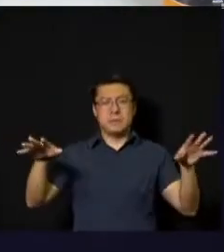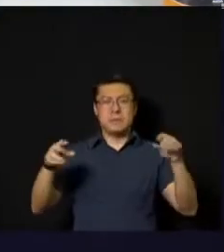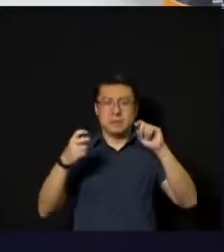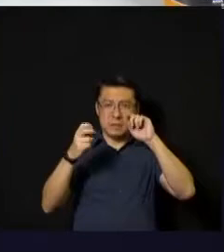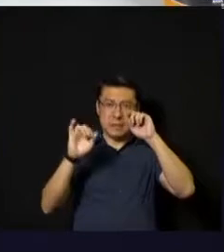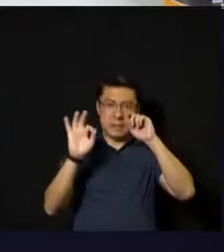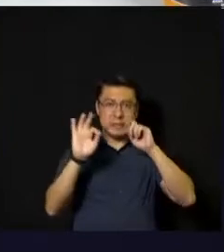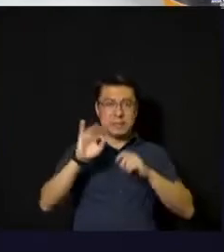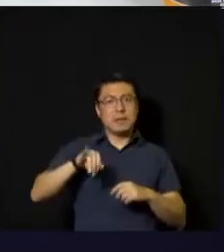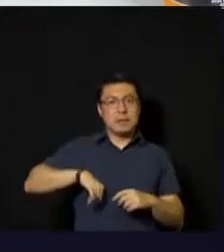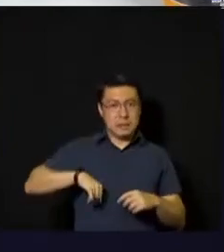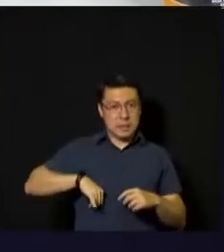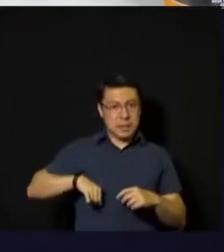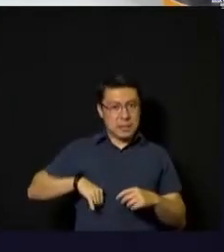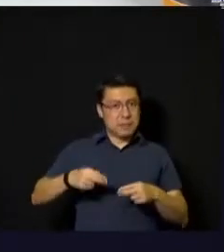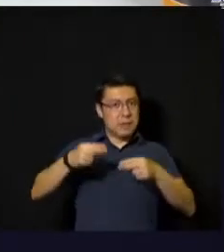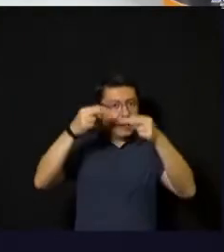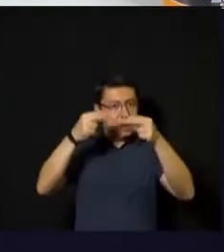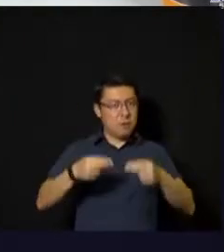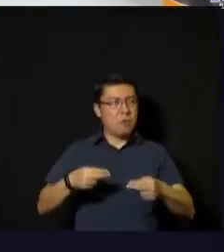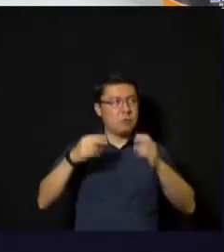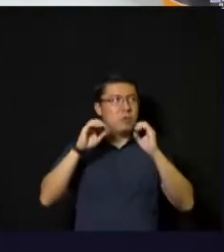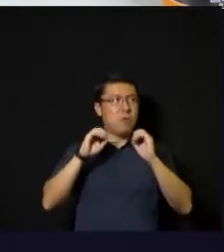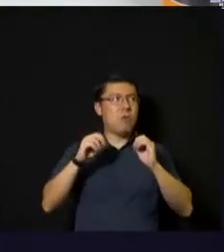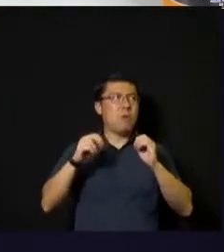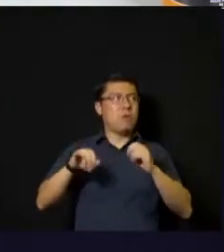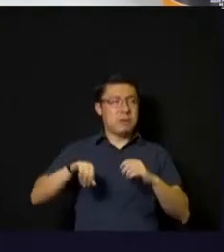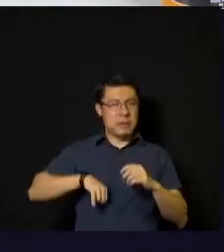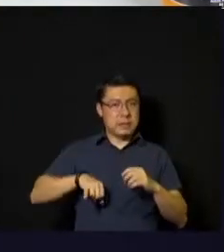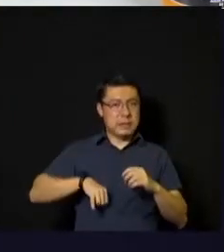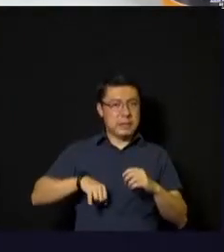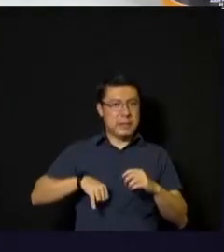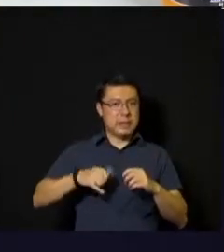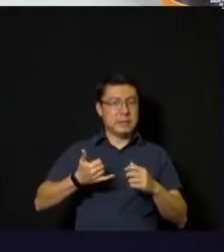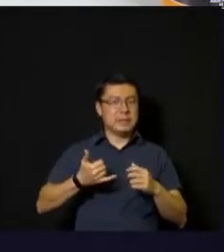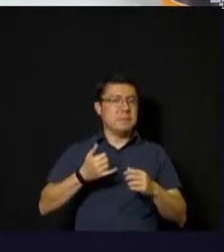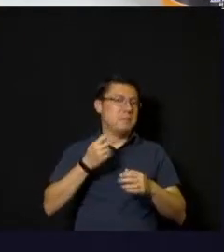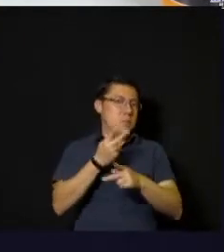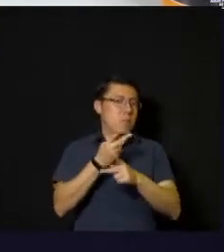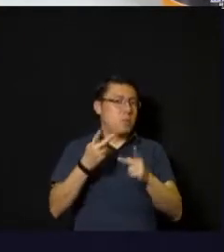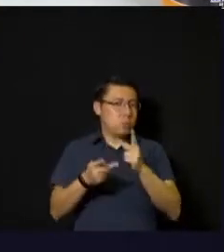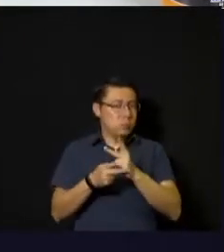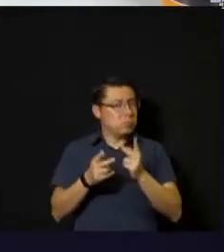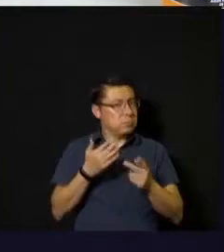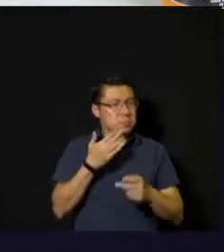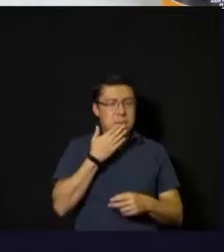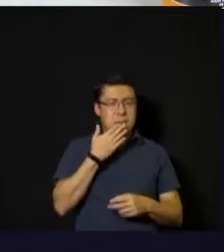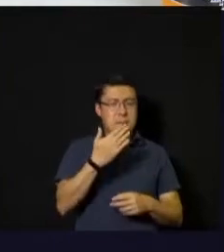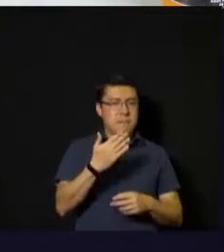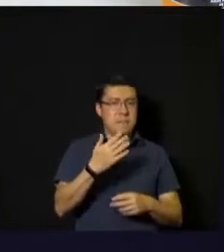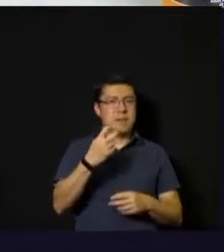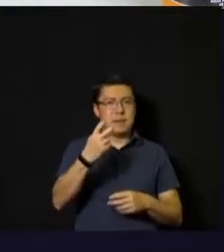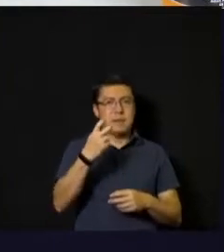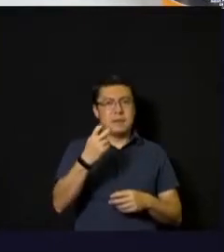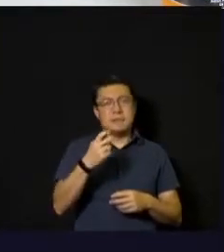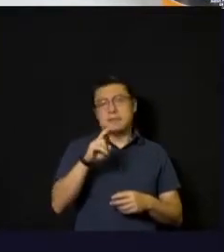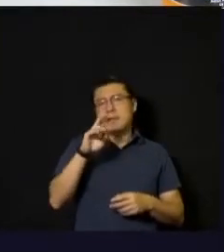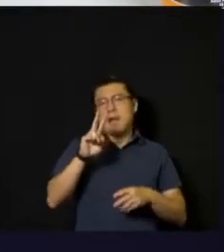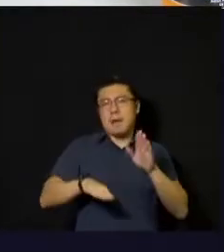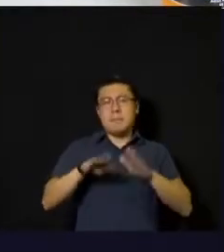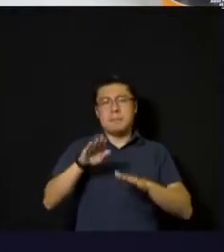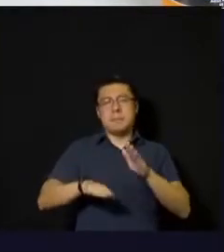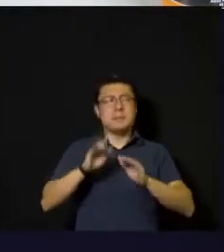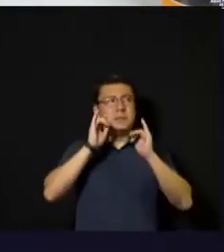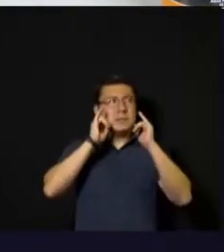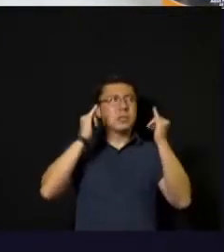interested in the business or the product. So the meetings at home, we've done